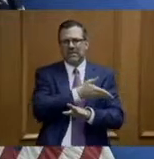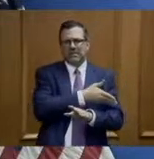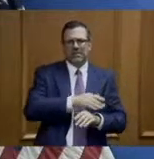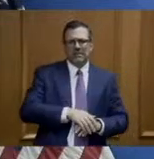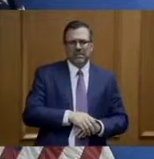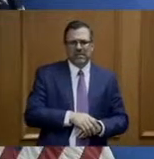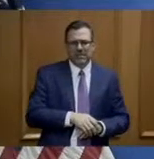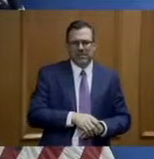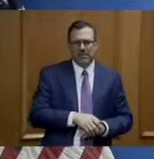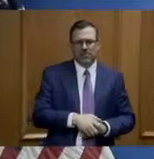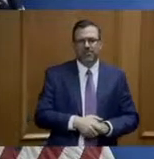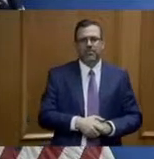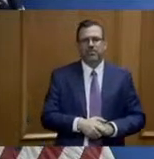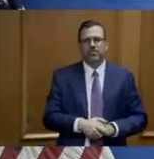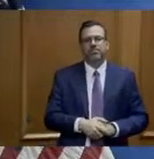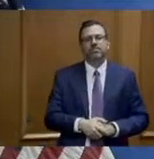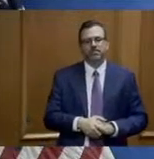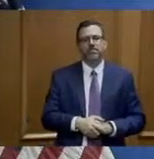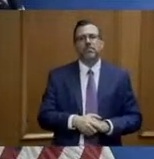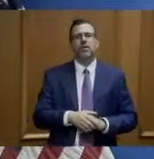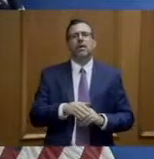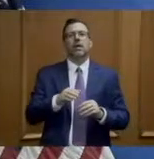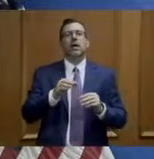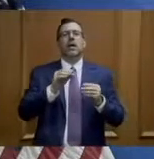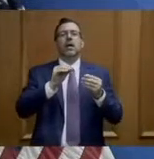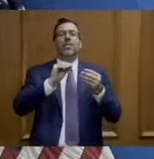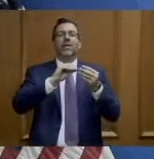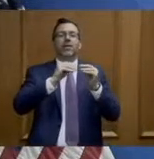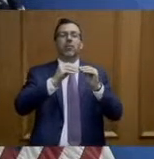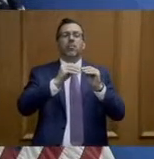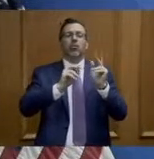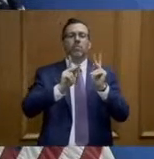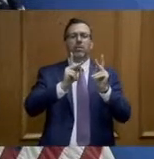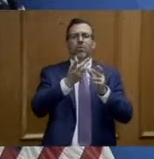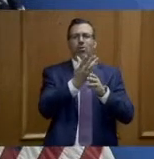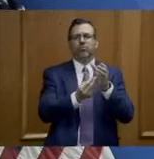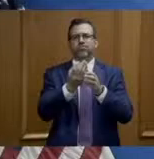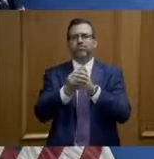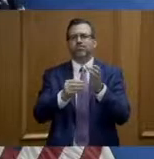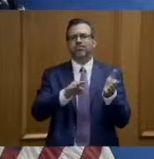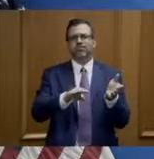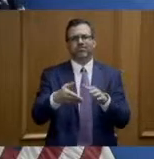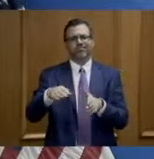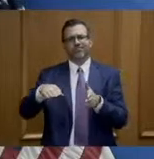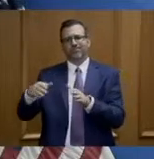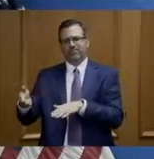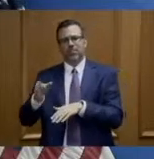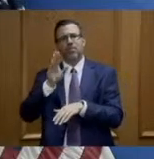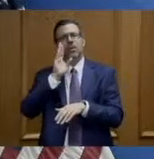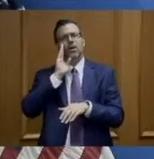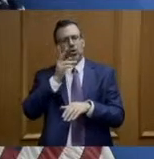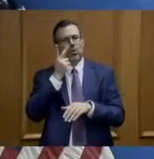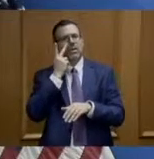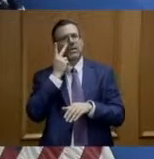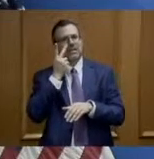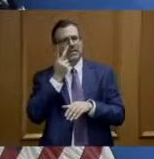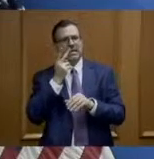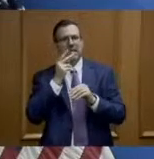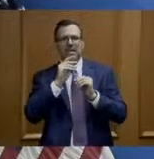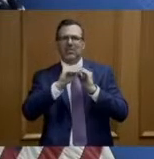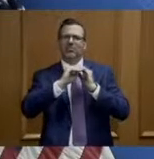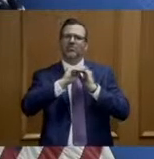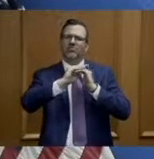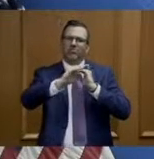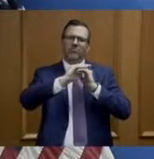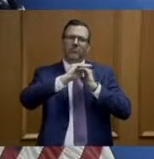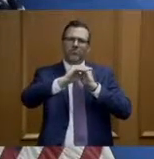count has been pretty stable, and you'll see just sort of typical increases of a handful of